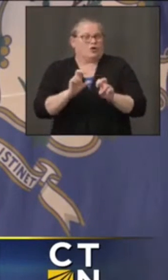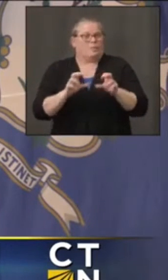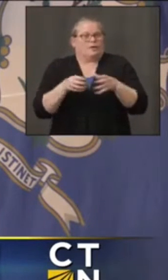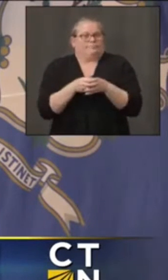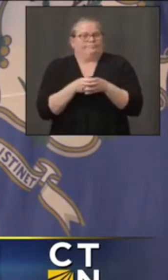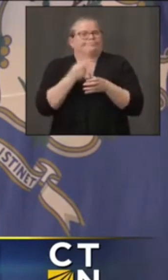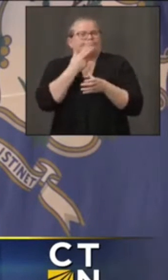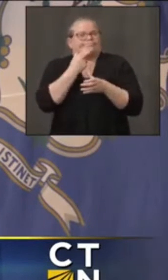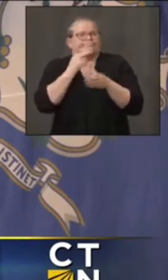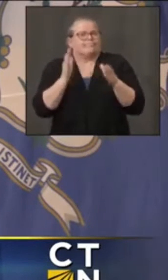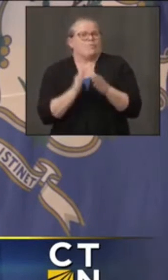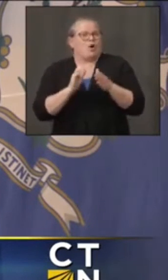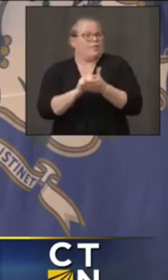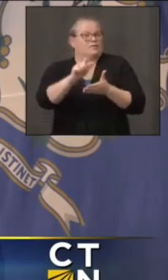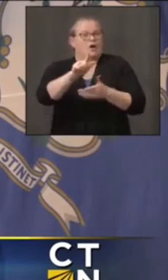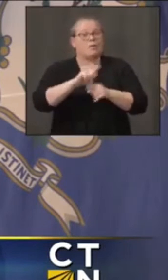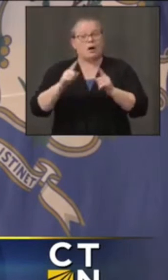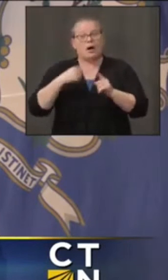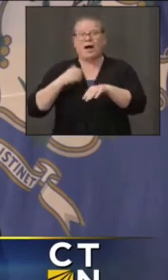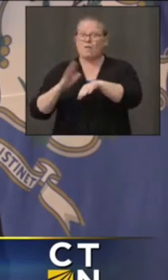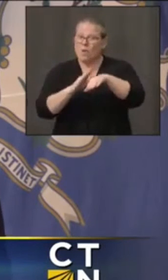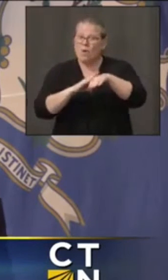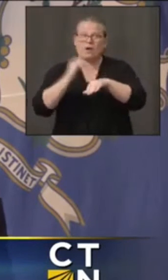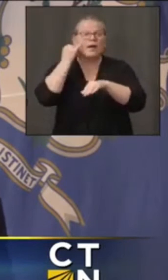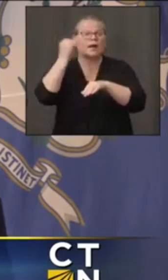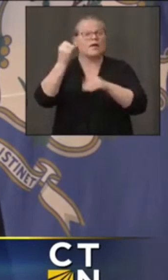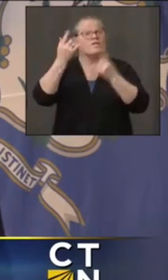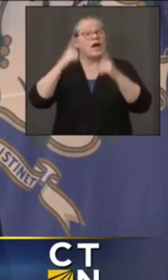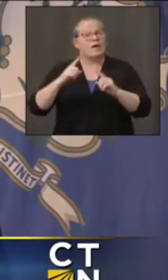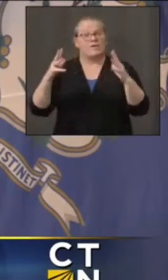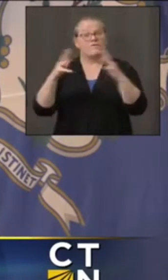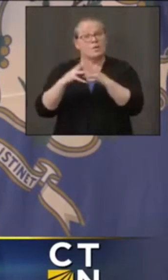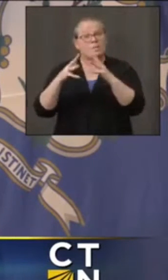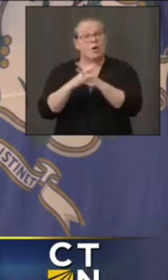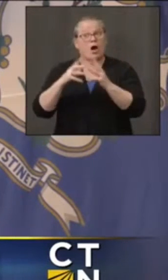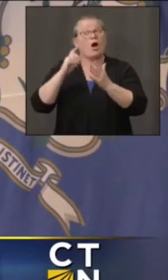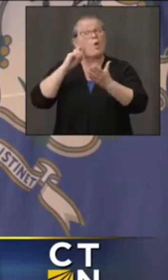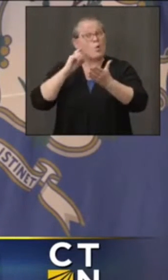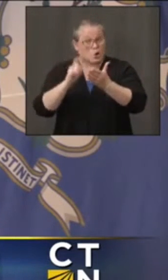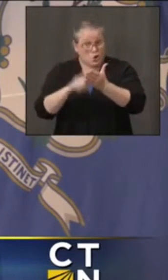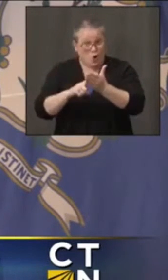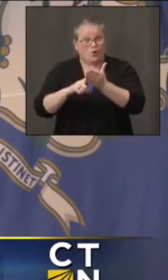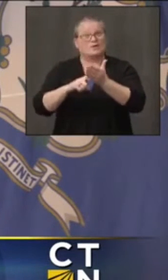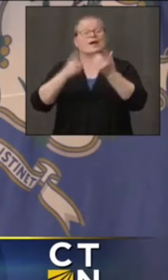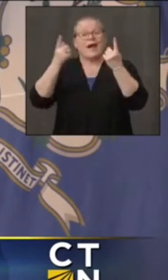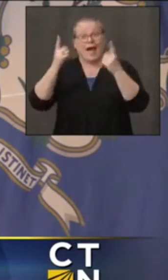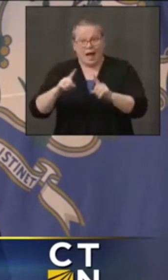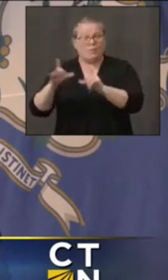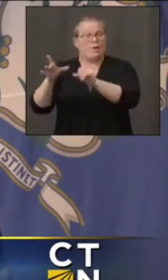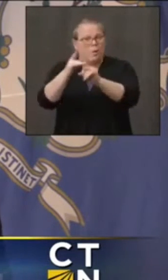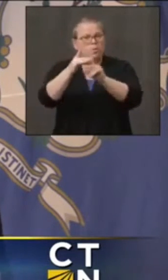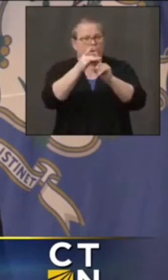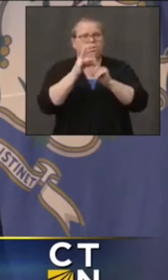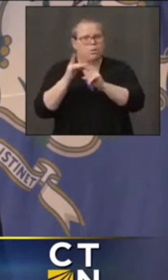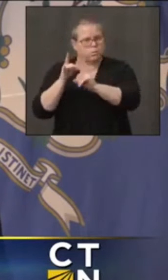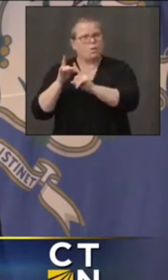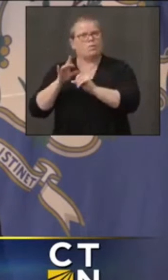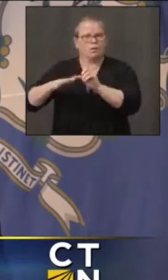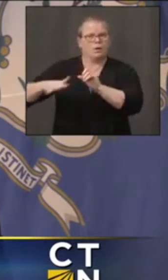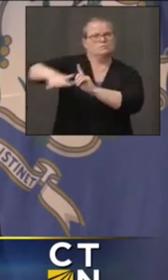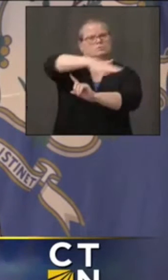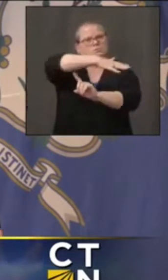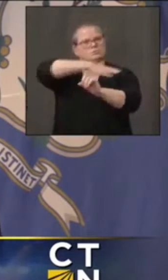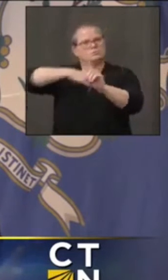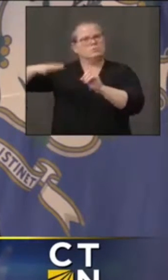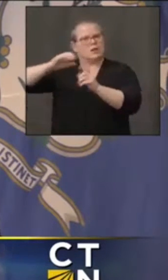have one of these football leagues, we've seen a lot of infections in and around sports. And if that happens on